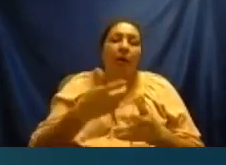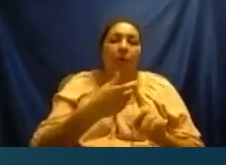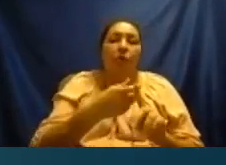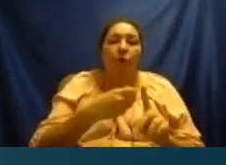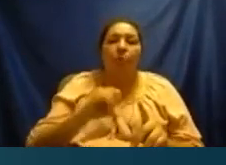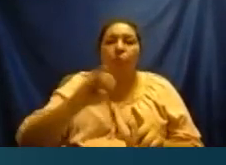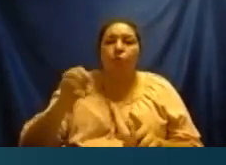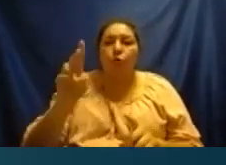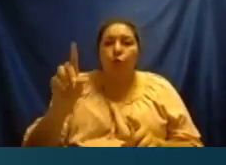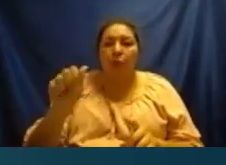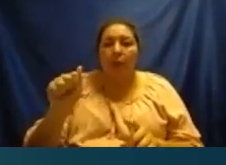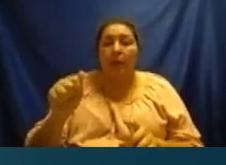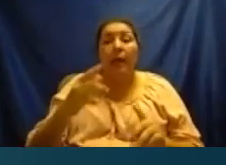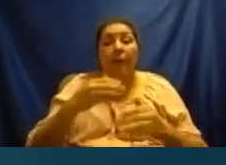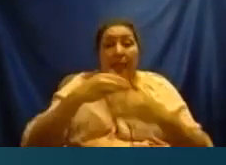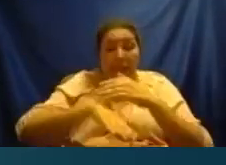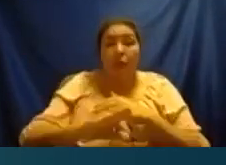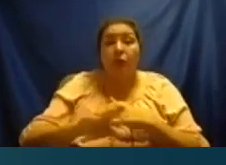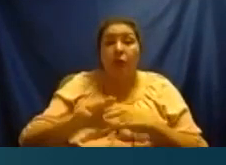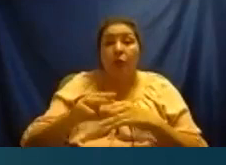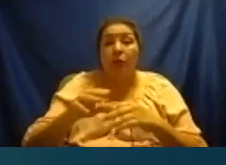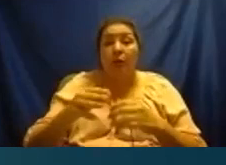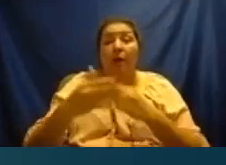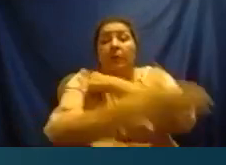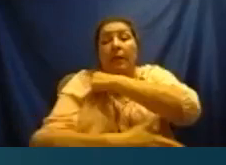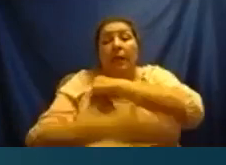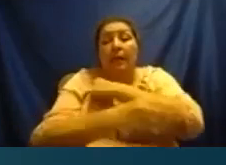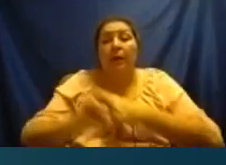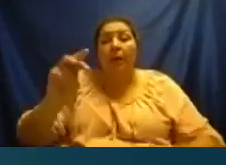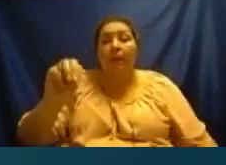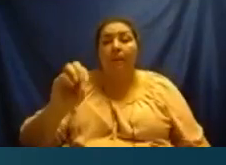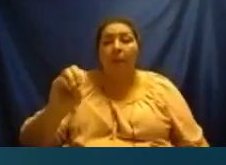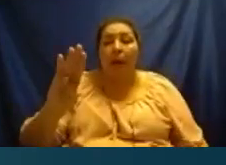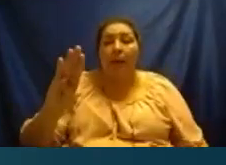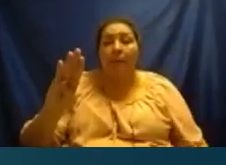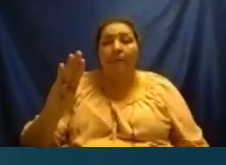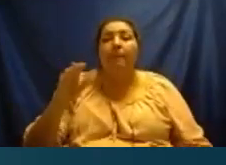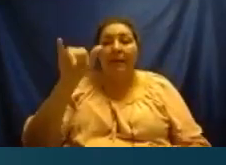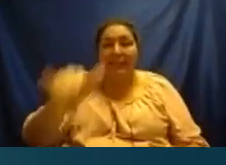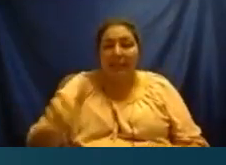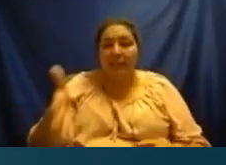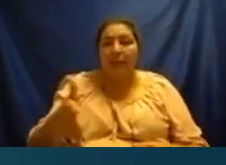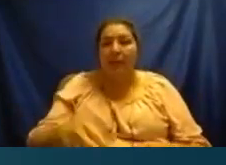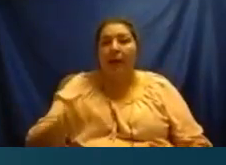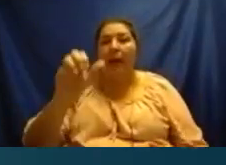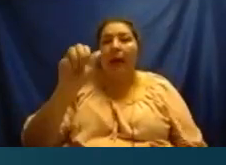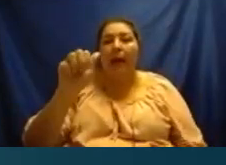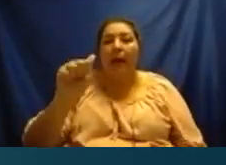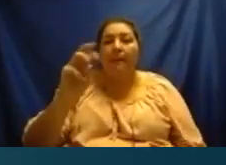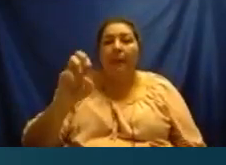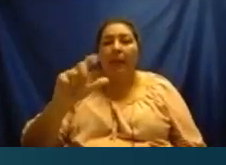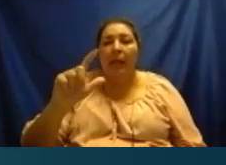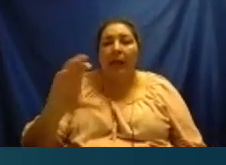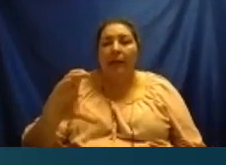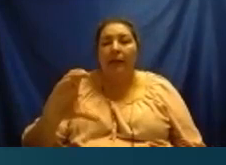they entered the land of Moab and remained there. Then Amalek, Naomi's husband, died, and she was left with her